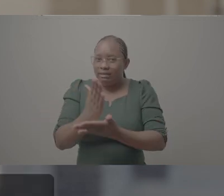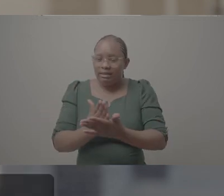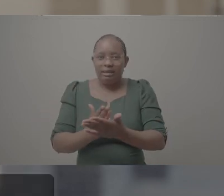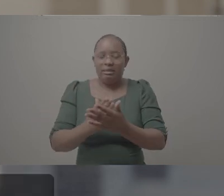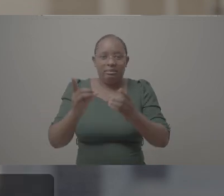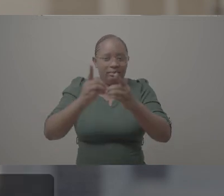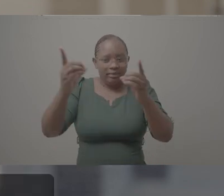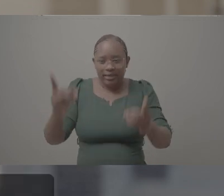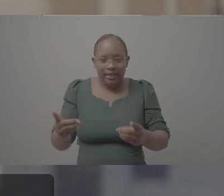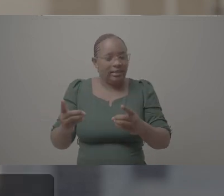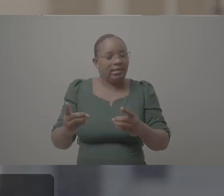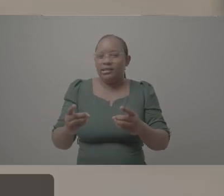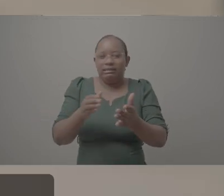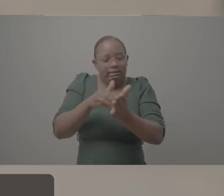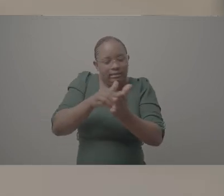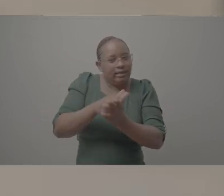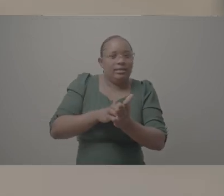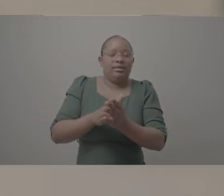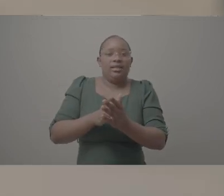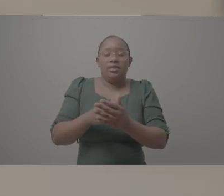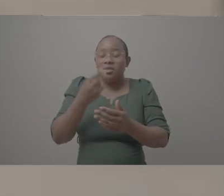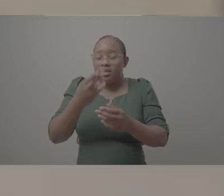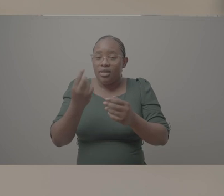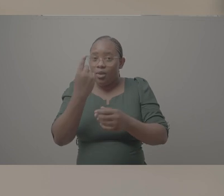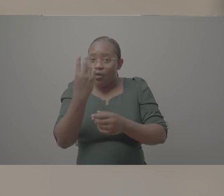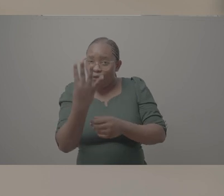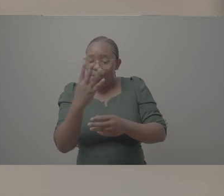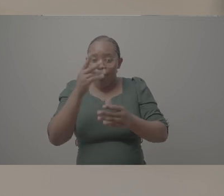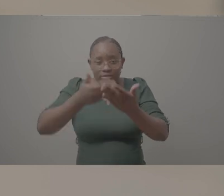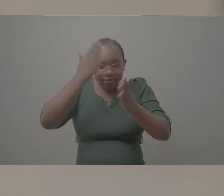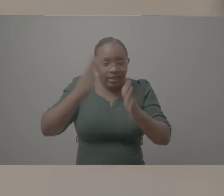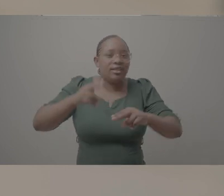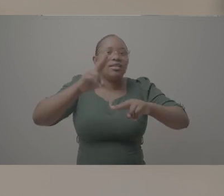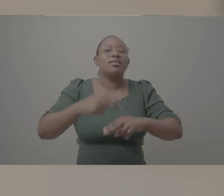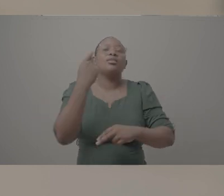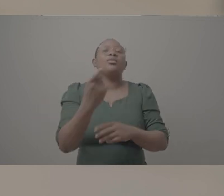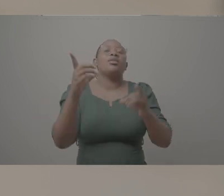in one desk maybe you can sit maybe 4 learners, and that was a bad, like it wasn't even